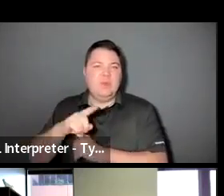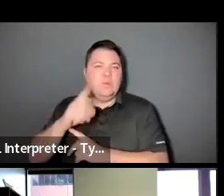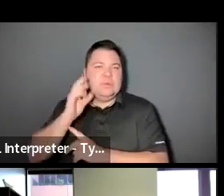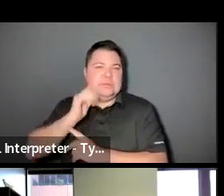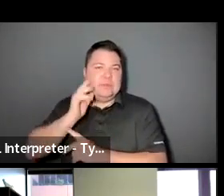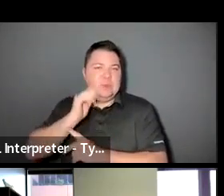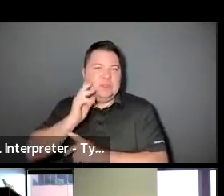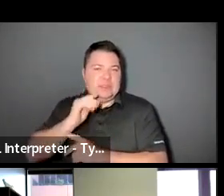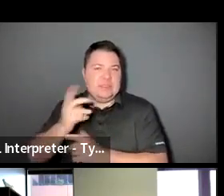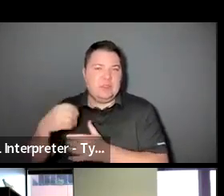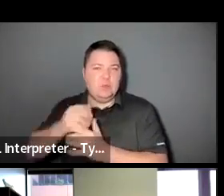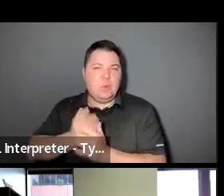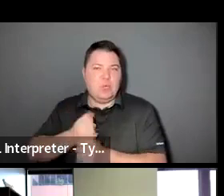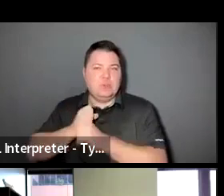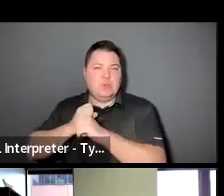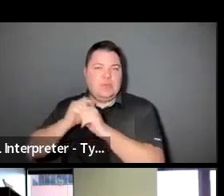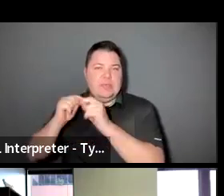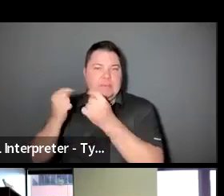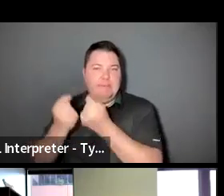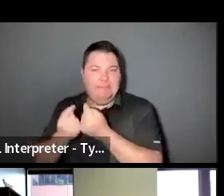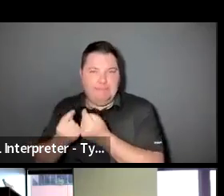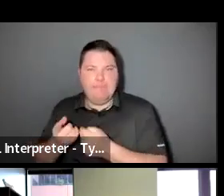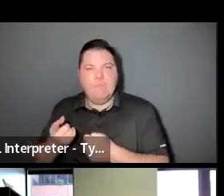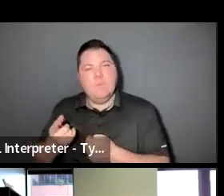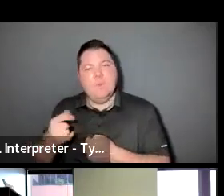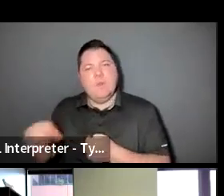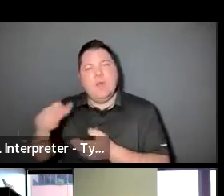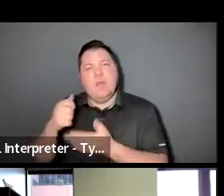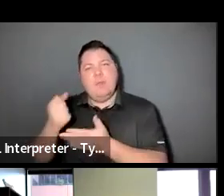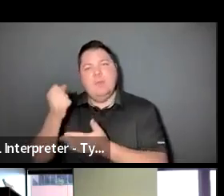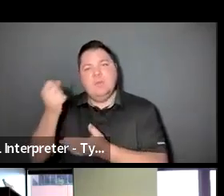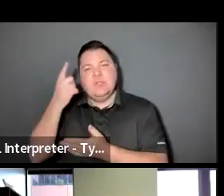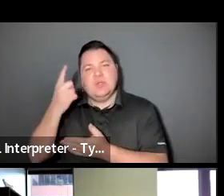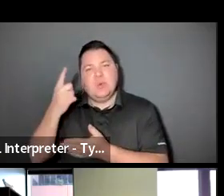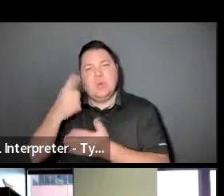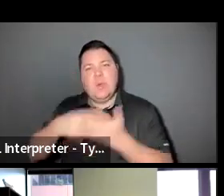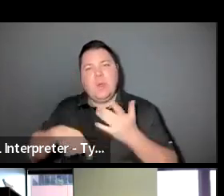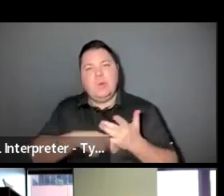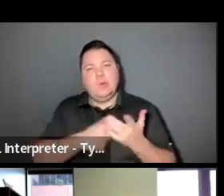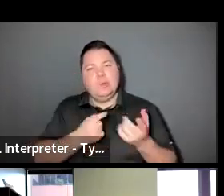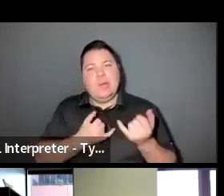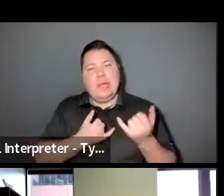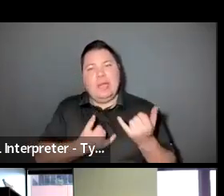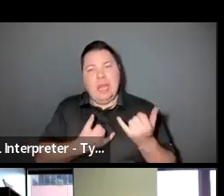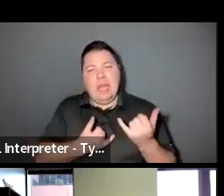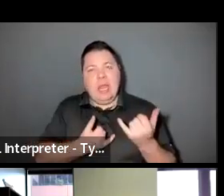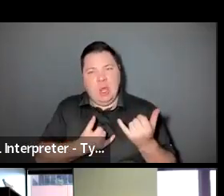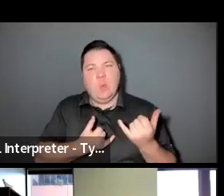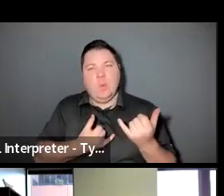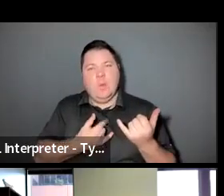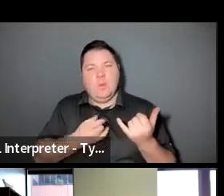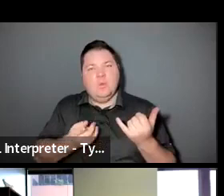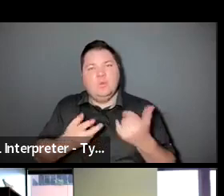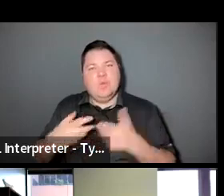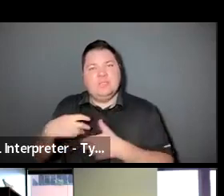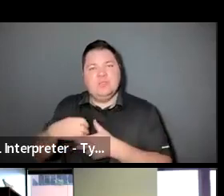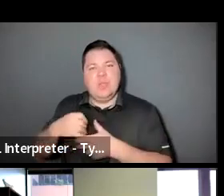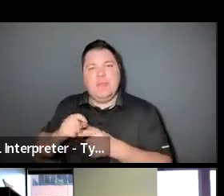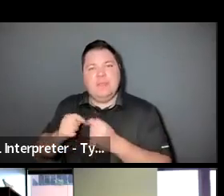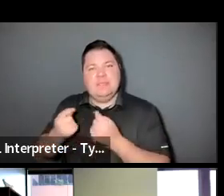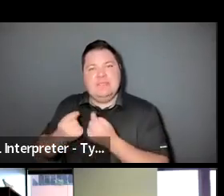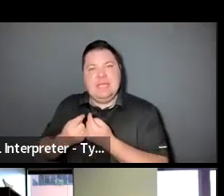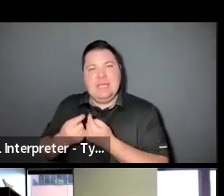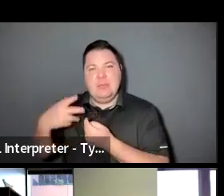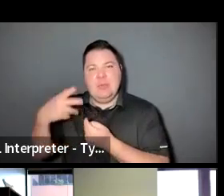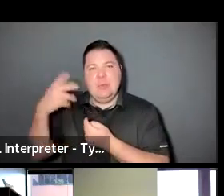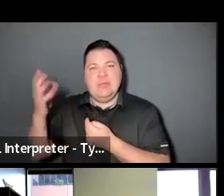our security team so that they can understand what it is that we're doing, so that internally that our team members that are out there